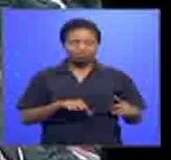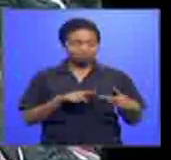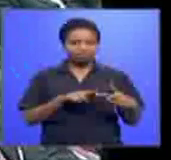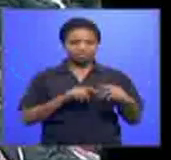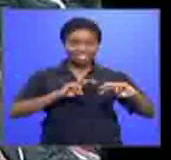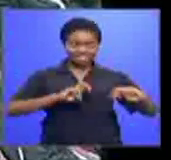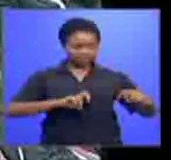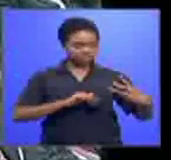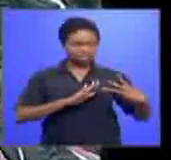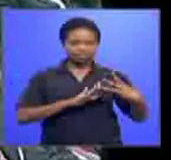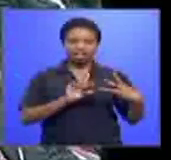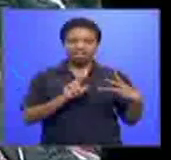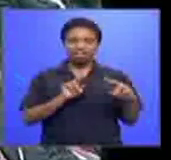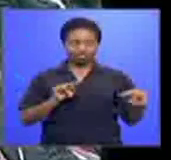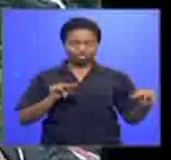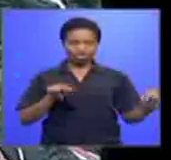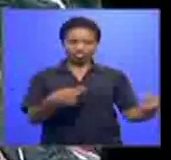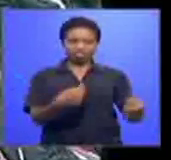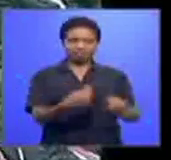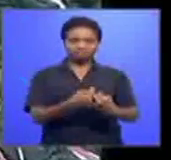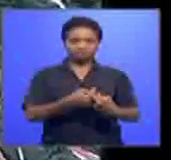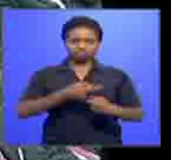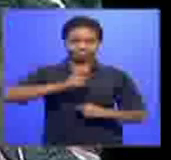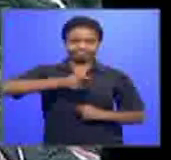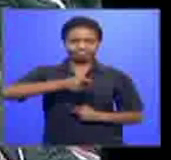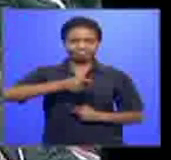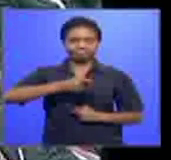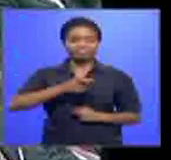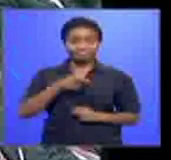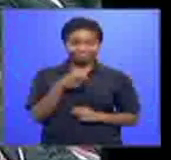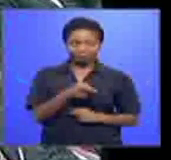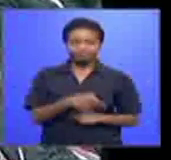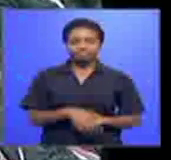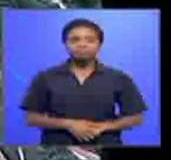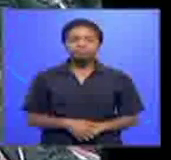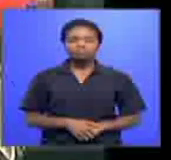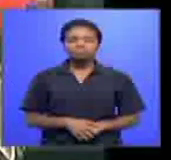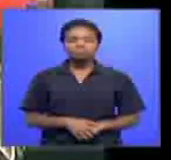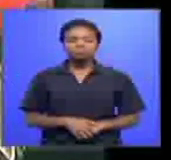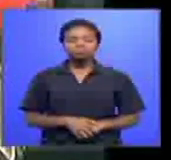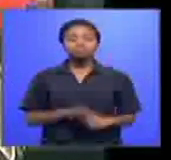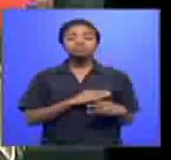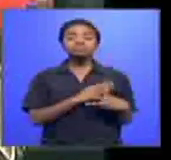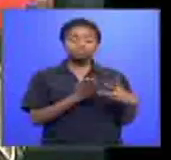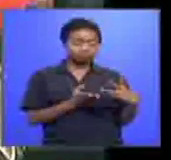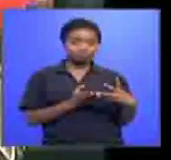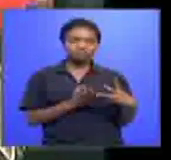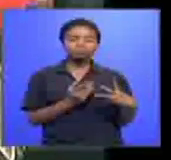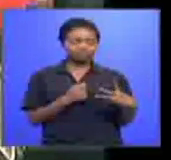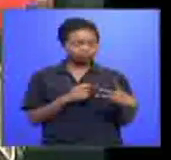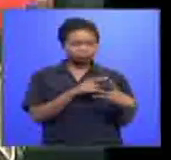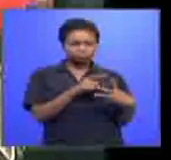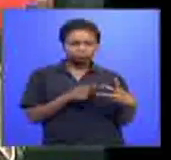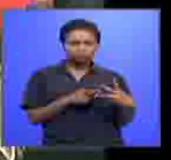and the National Prosecuting Authority. These resources are aimed